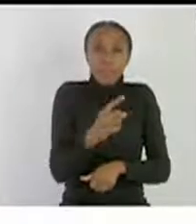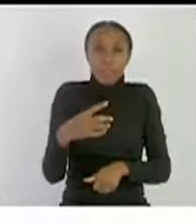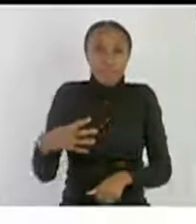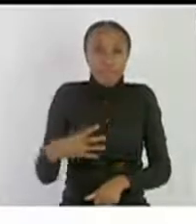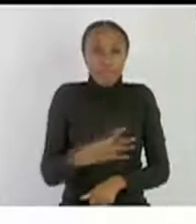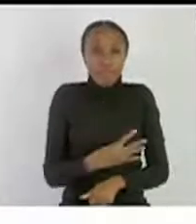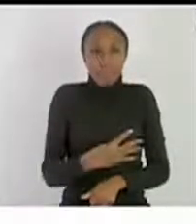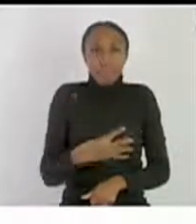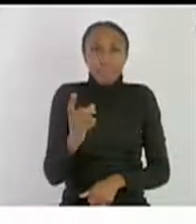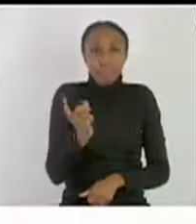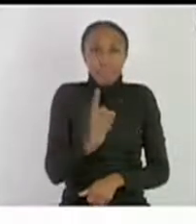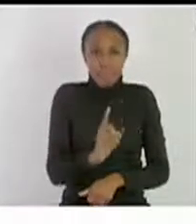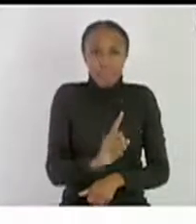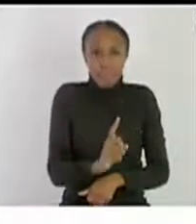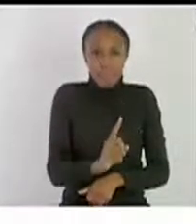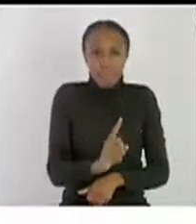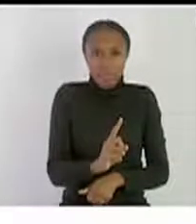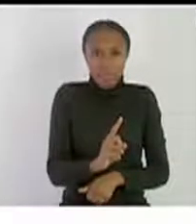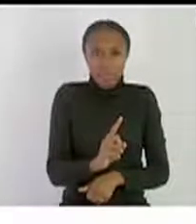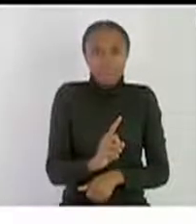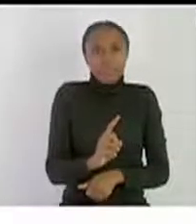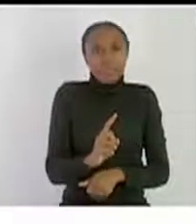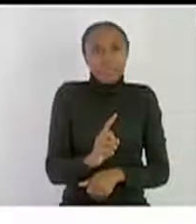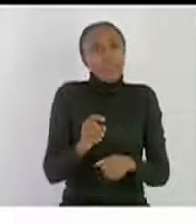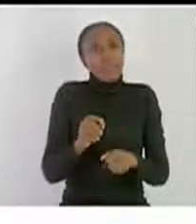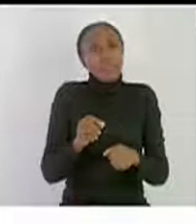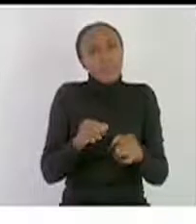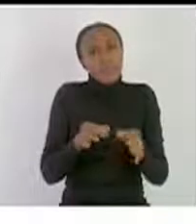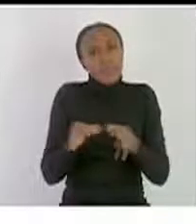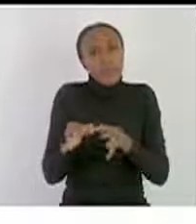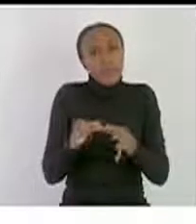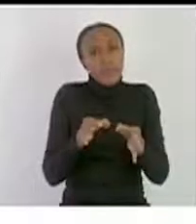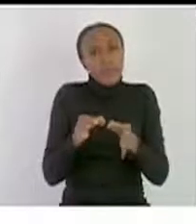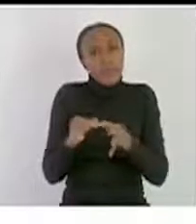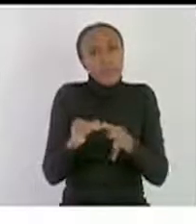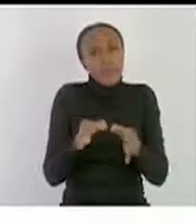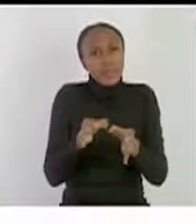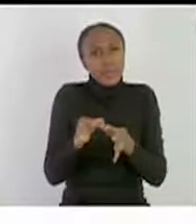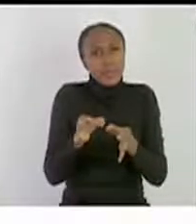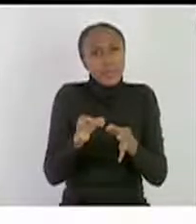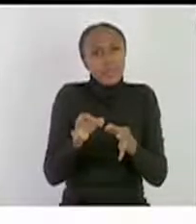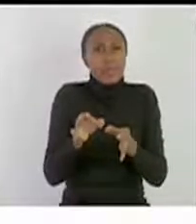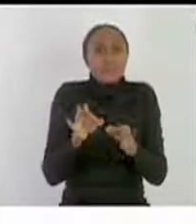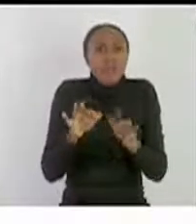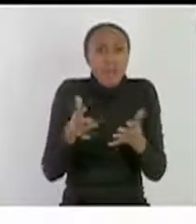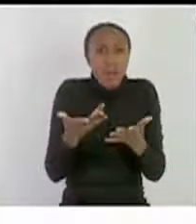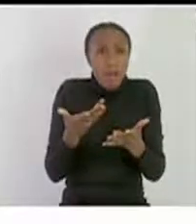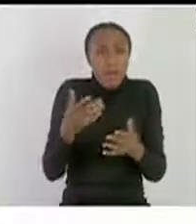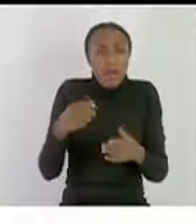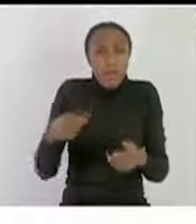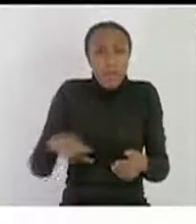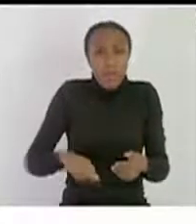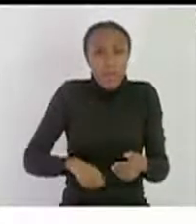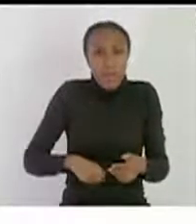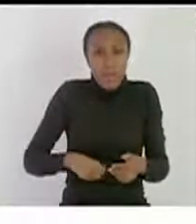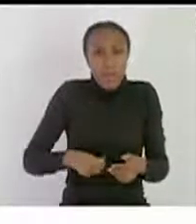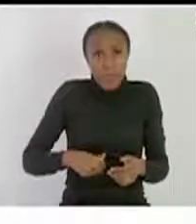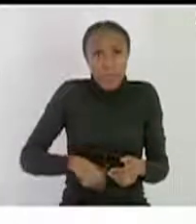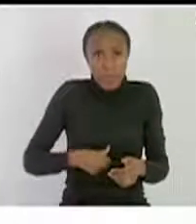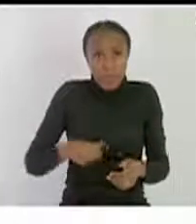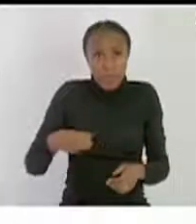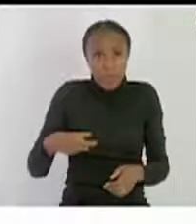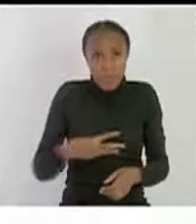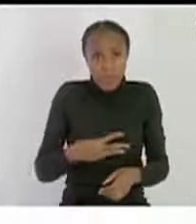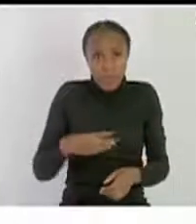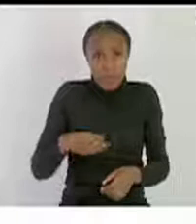terms, investigate and describe misconceptions, myths about HIV and AIDS, state